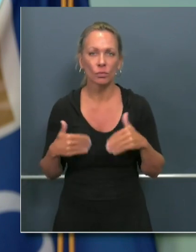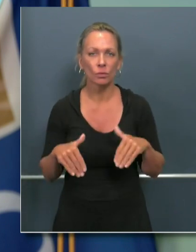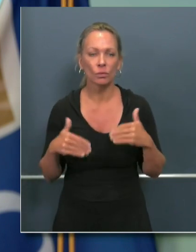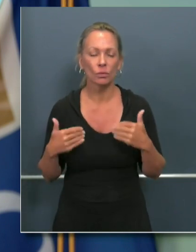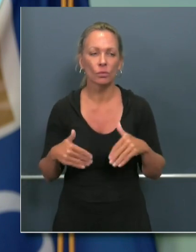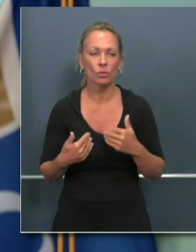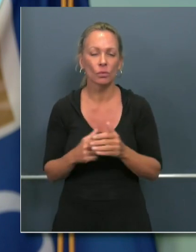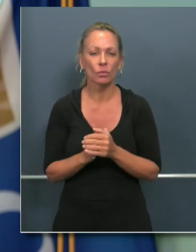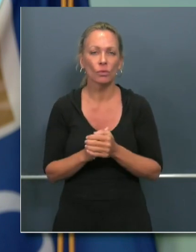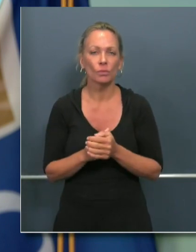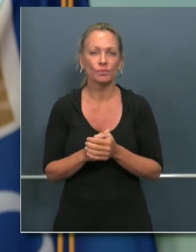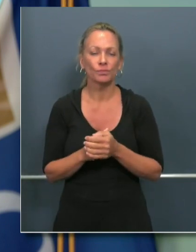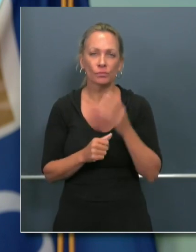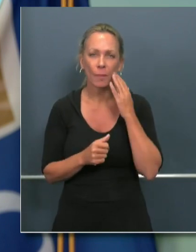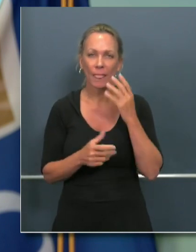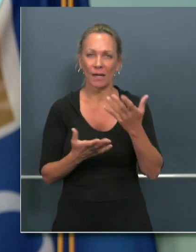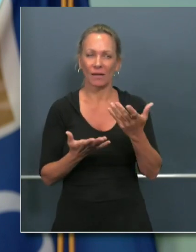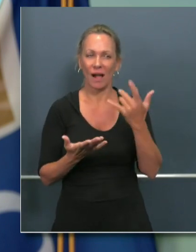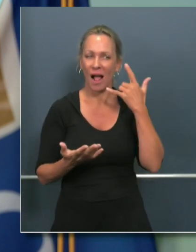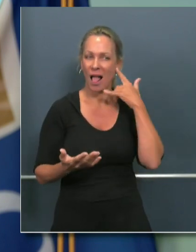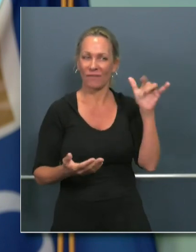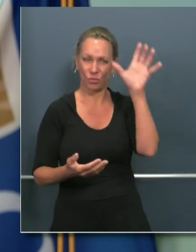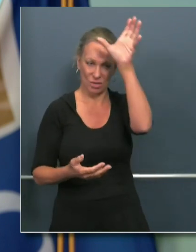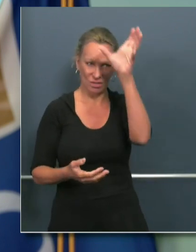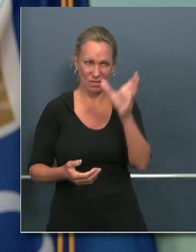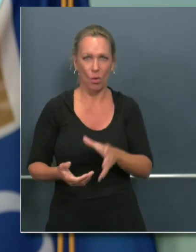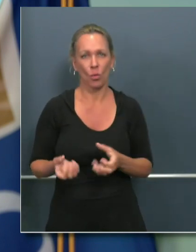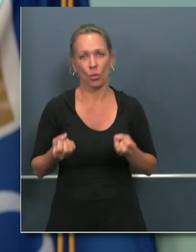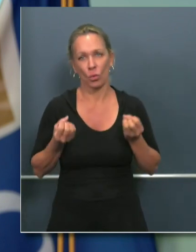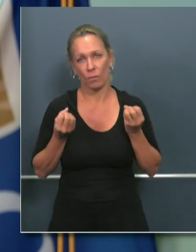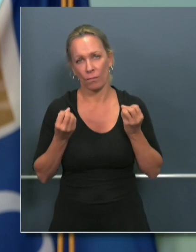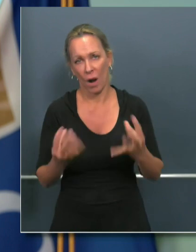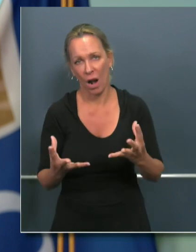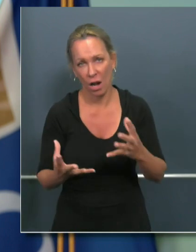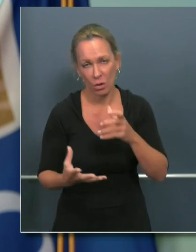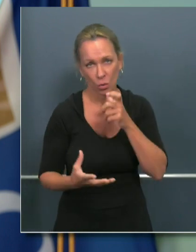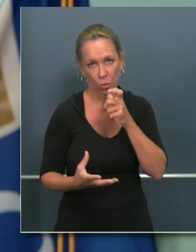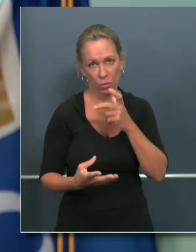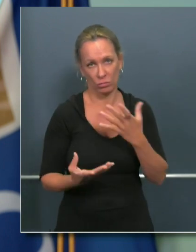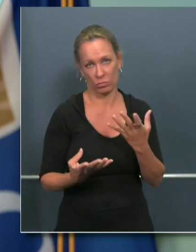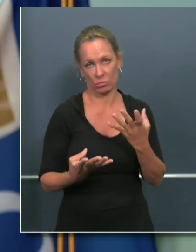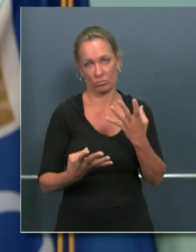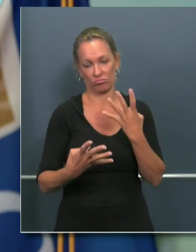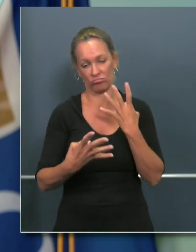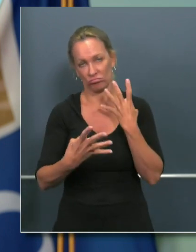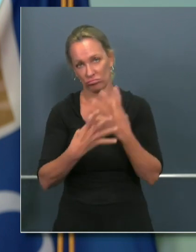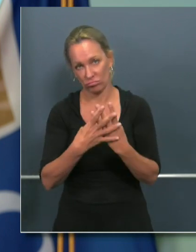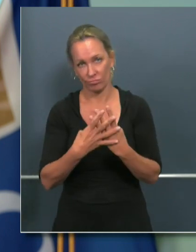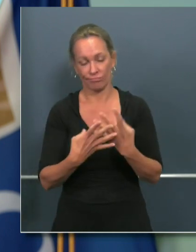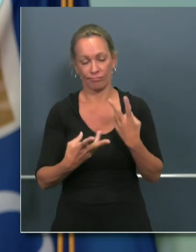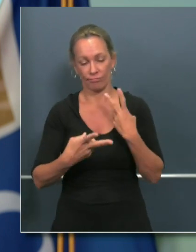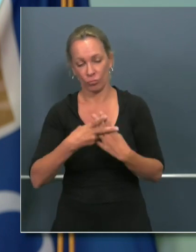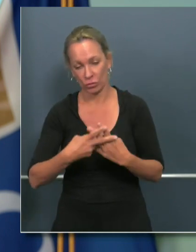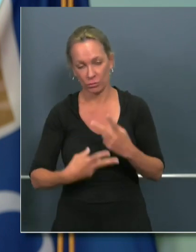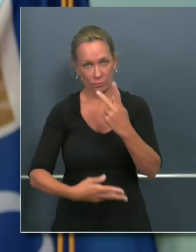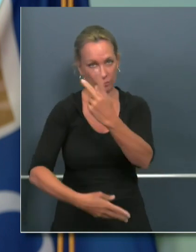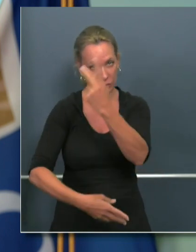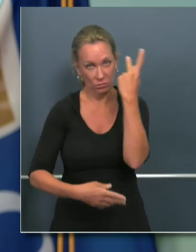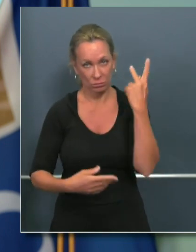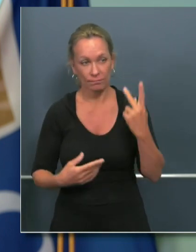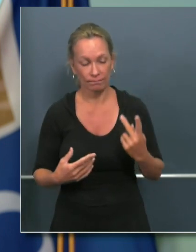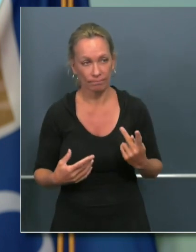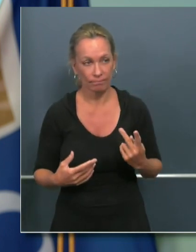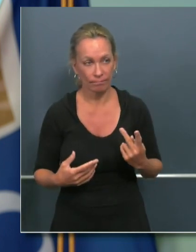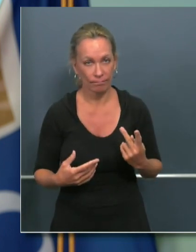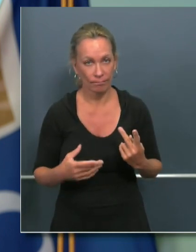inmates, rather, in our correctional system. We currently have about 2,600 that have tested positive for